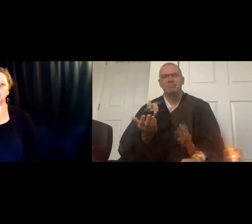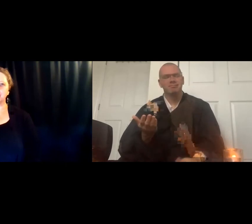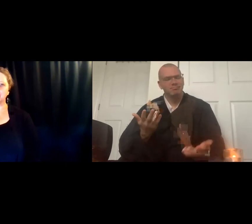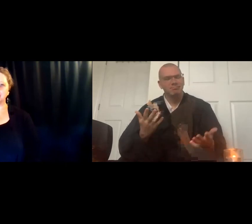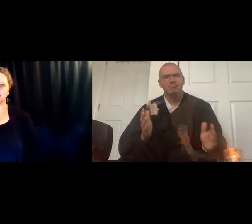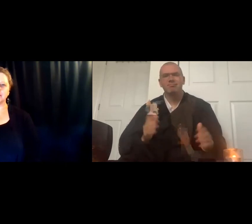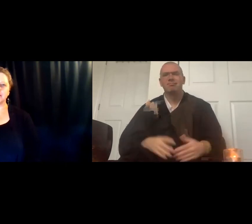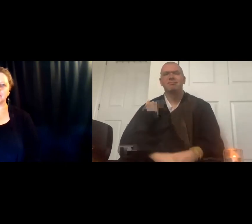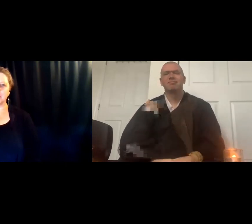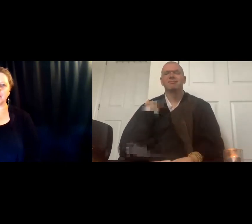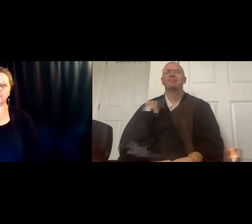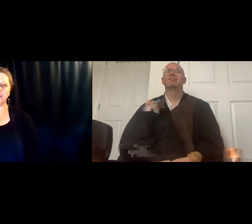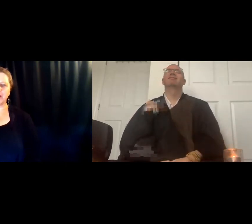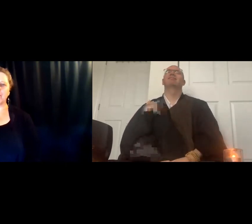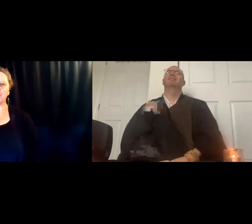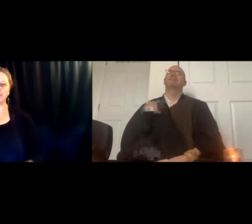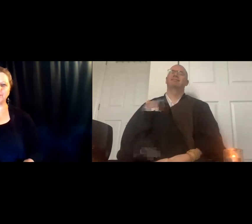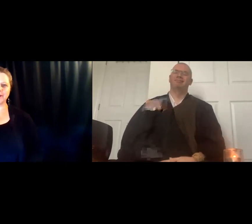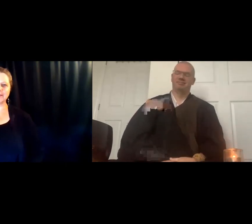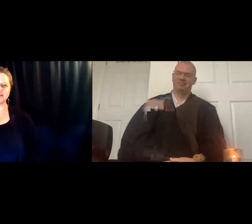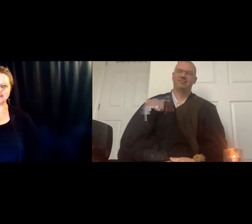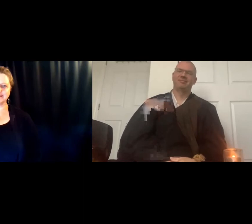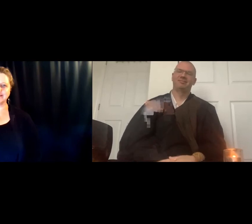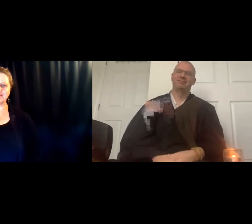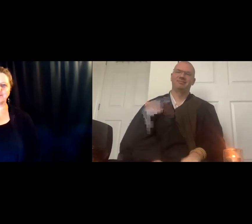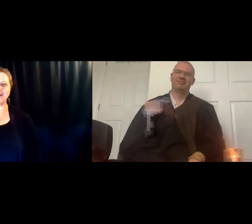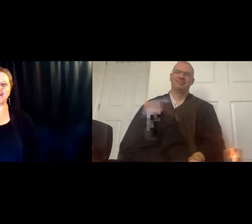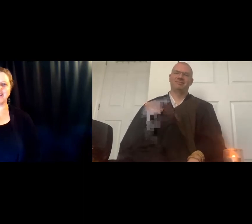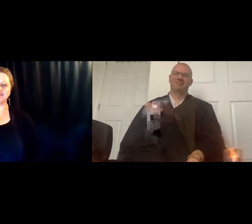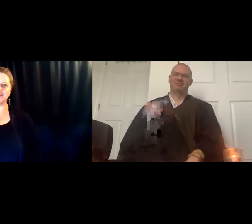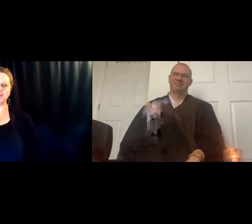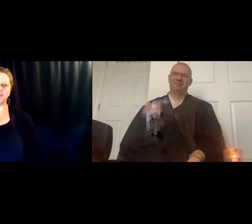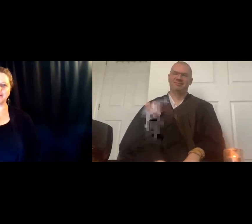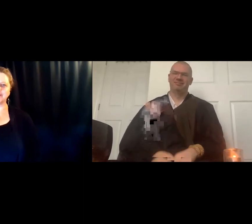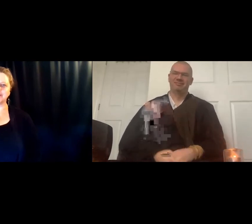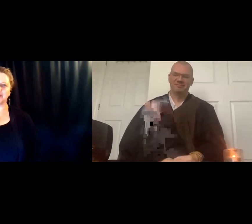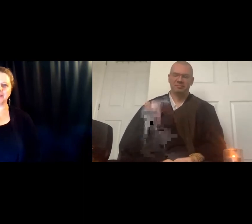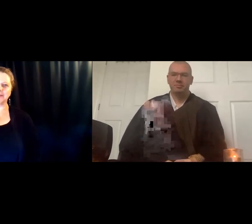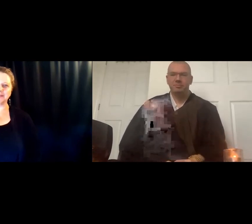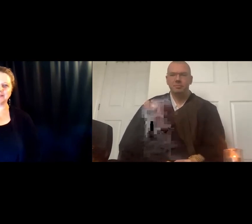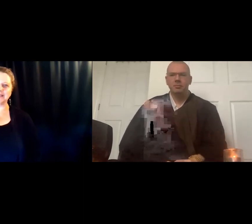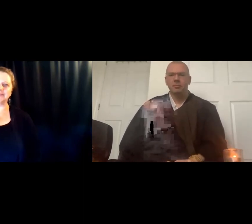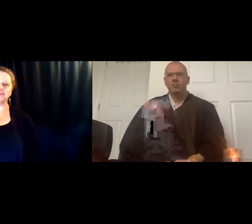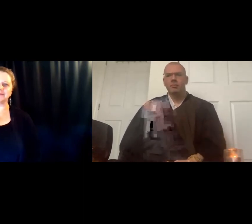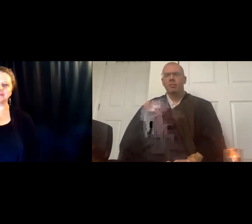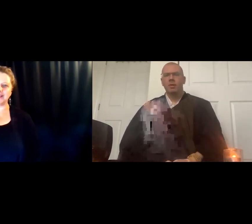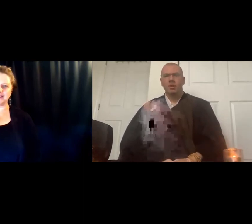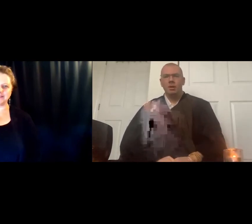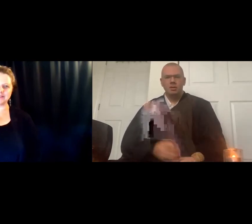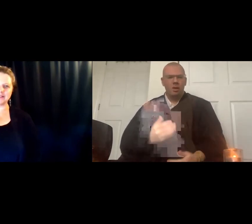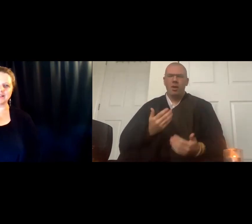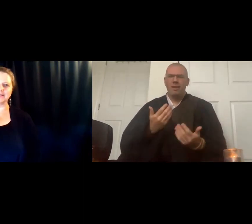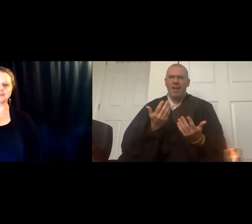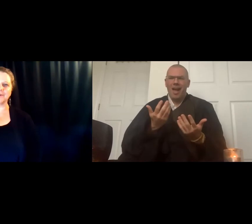Just remember, we are open books. That's why our hands are open, so that we can receive and